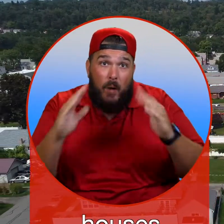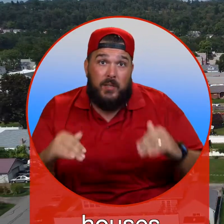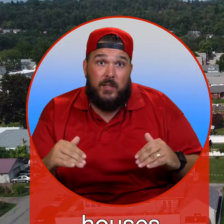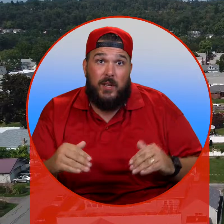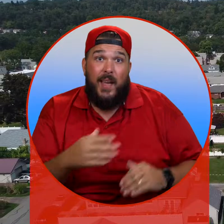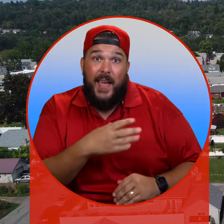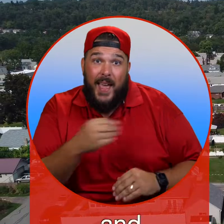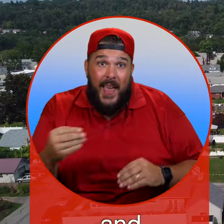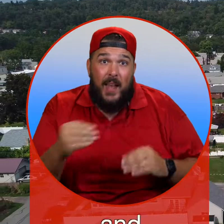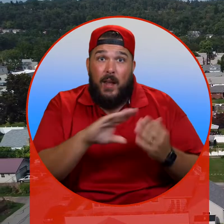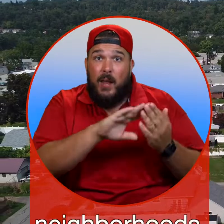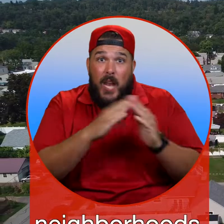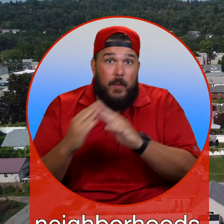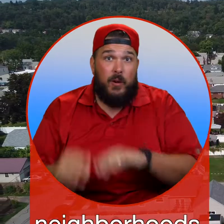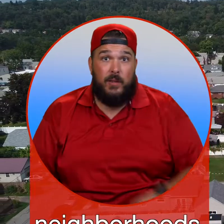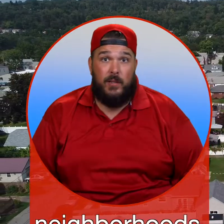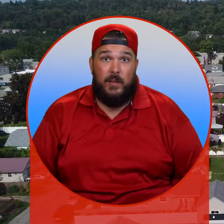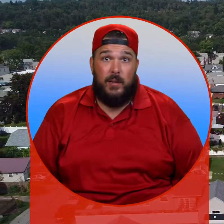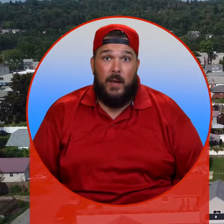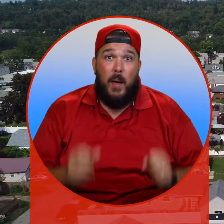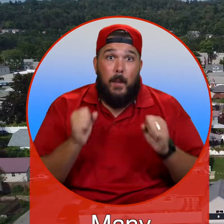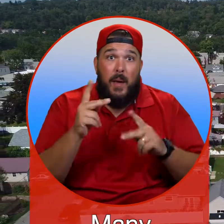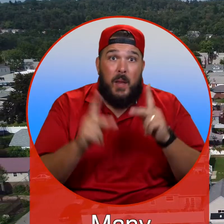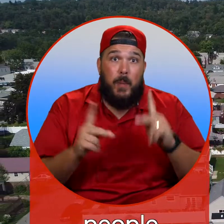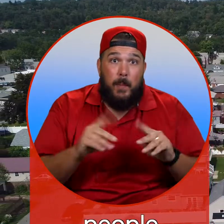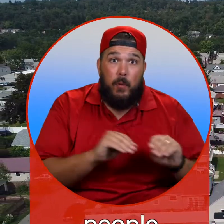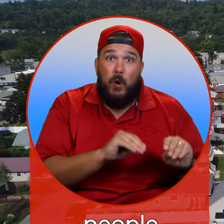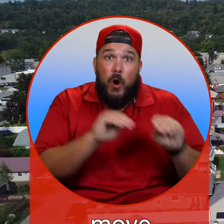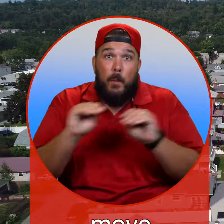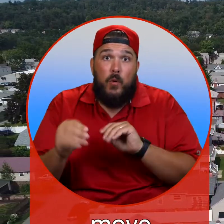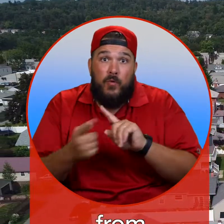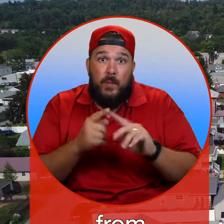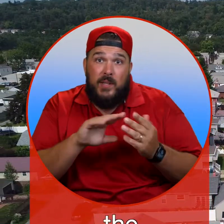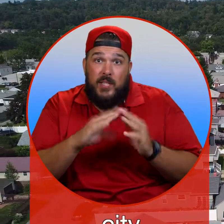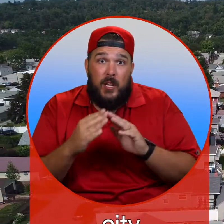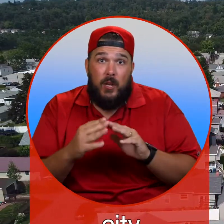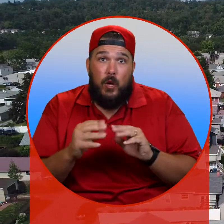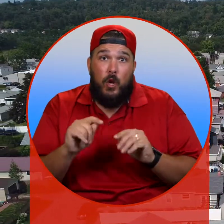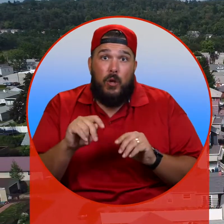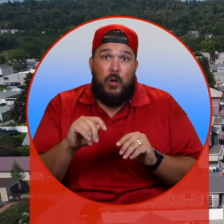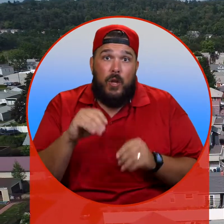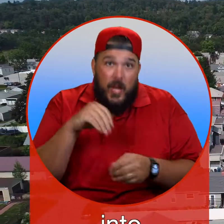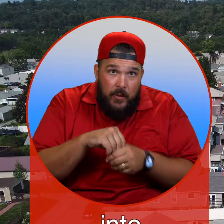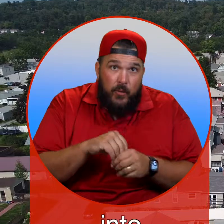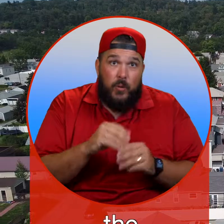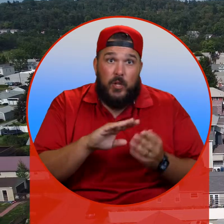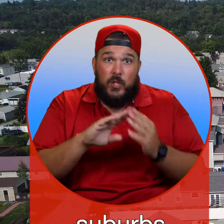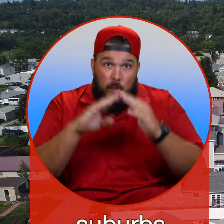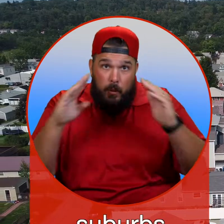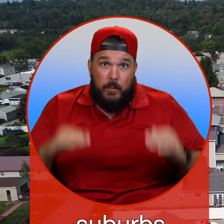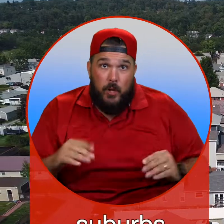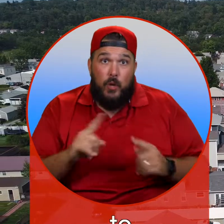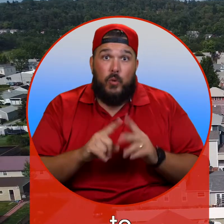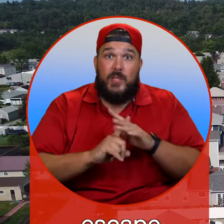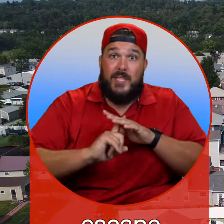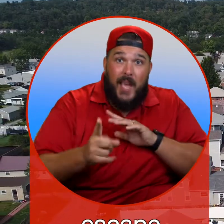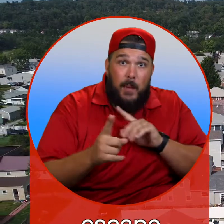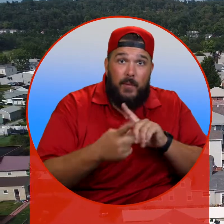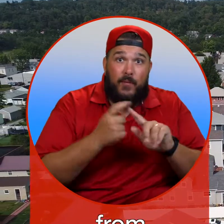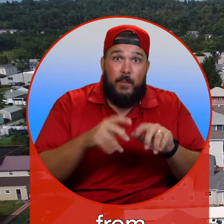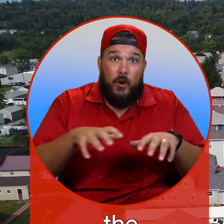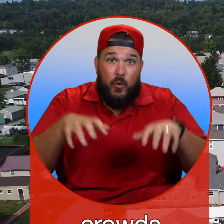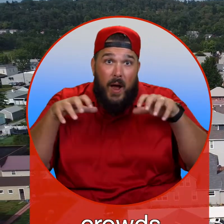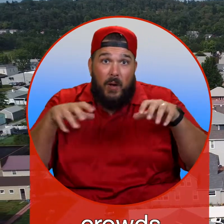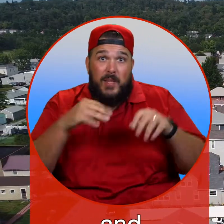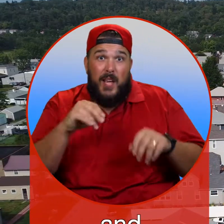new houses and neighborhoods. Many people moved from the city into the suburbs to